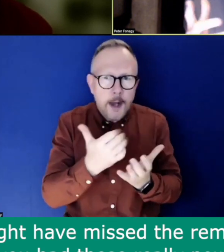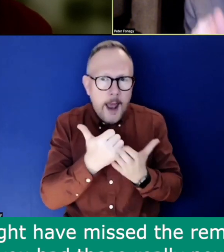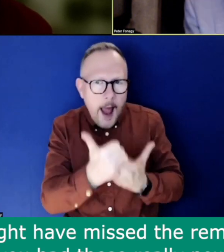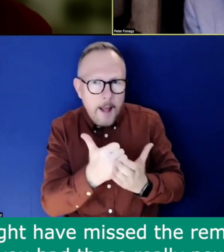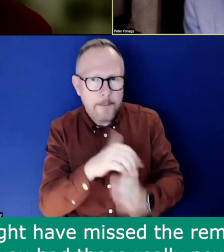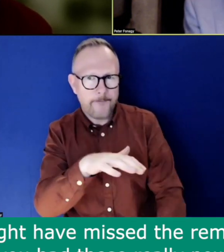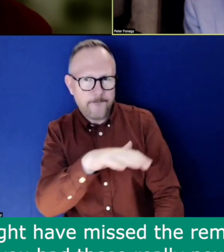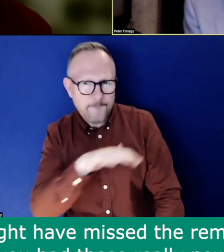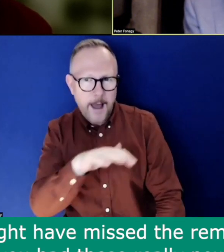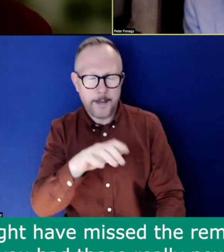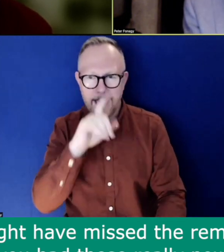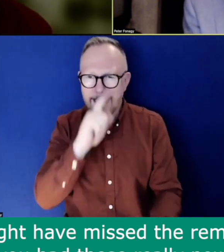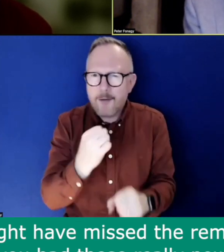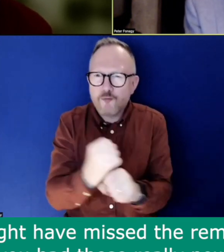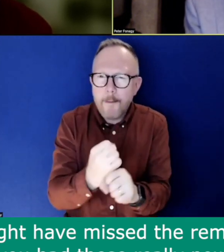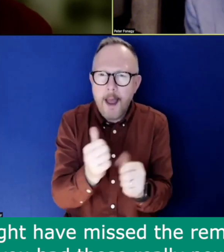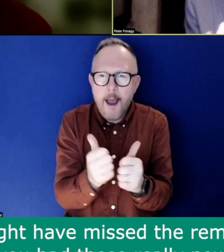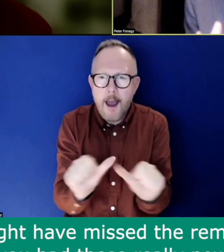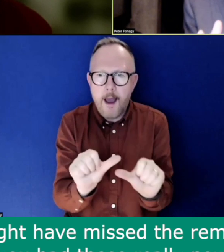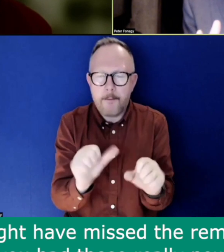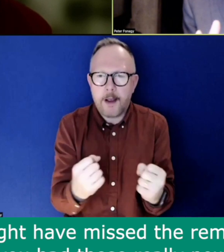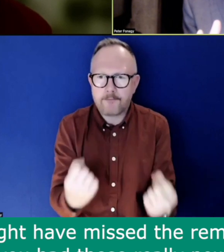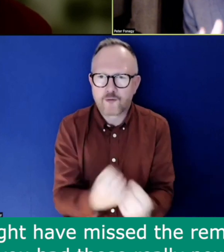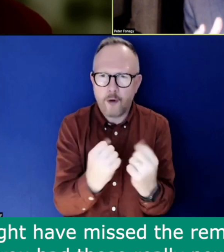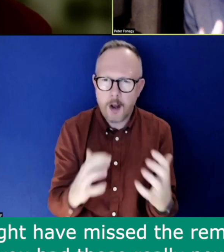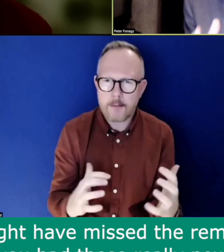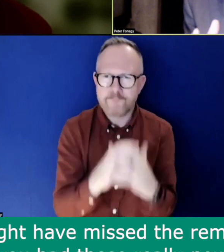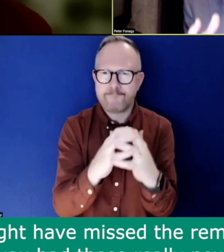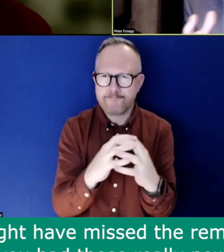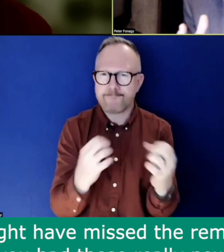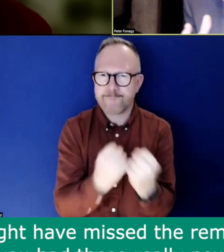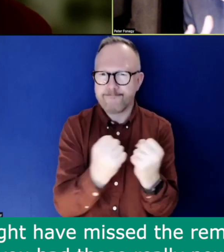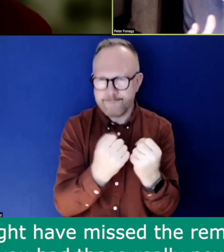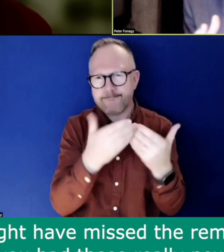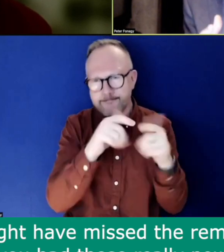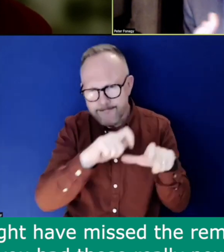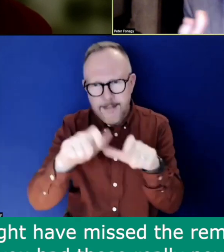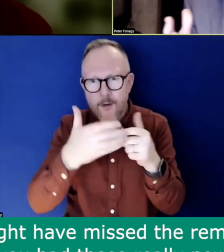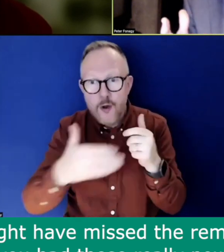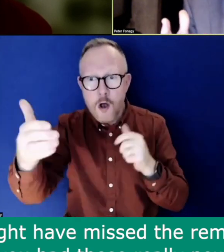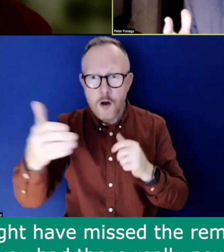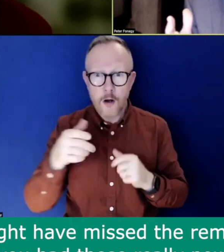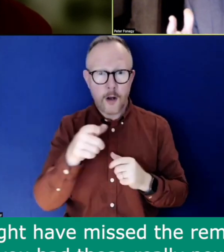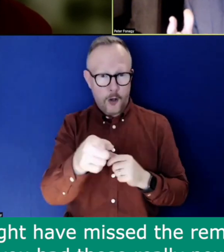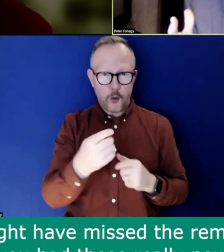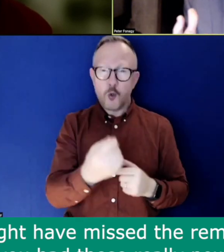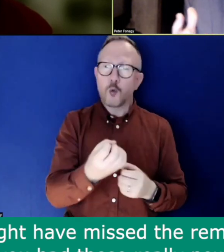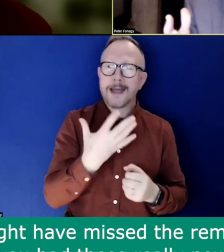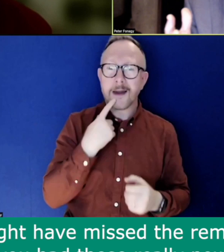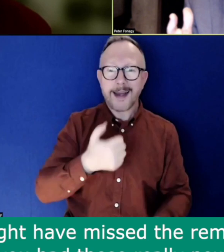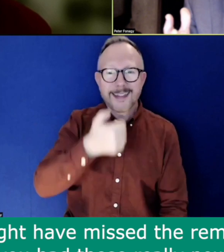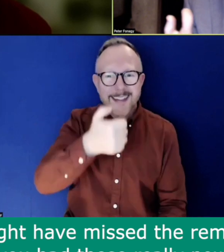focusing on. So it's I think people might have missed the remarkable 6 sessions. It's nothing.